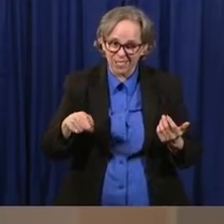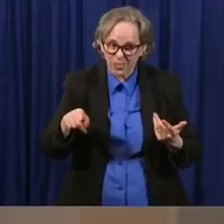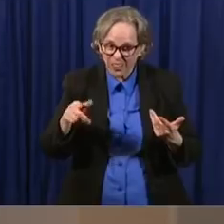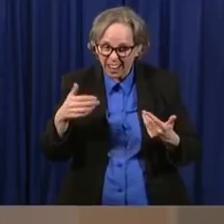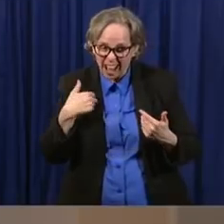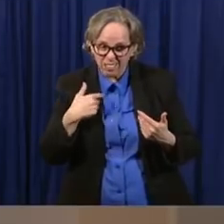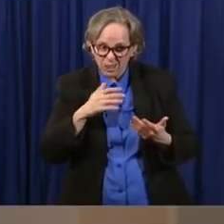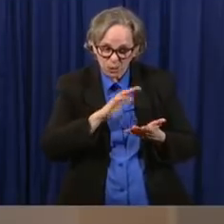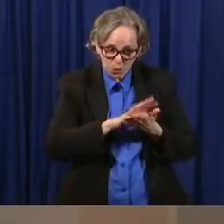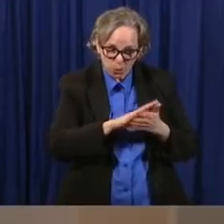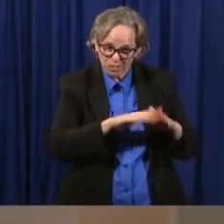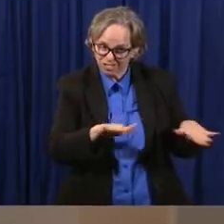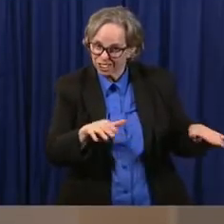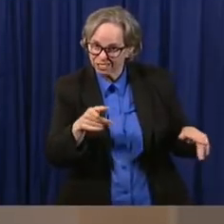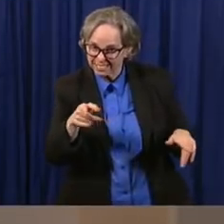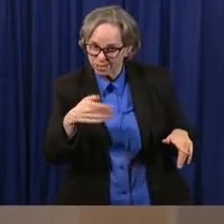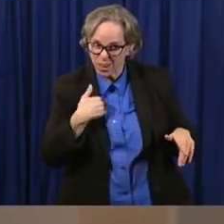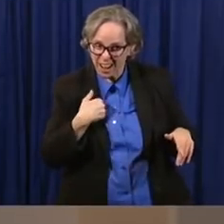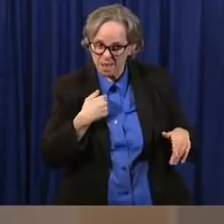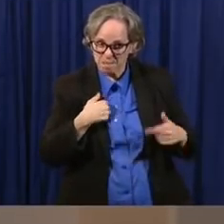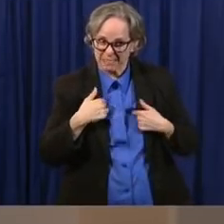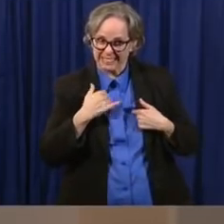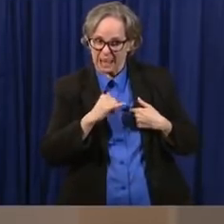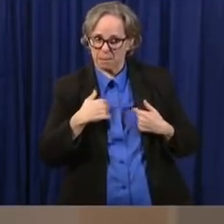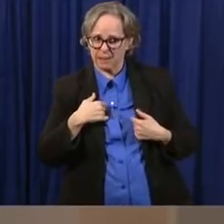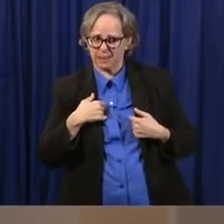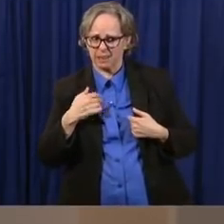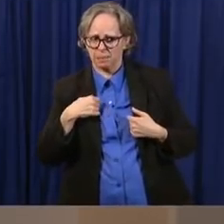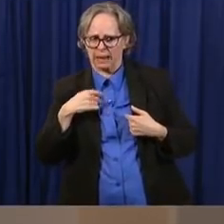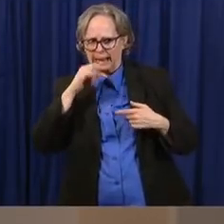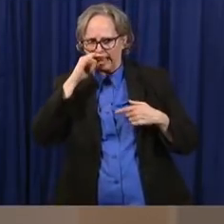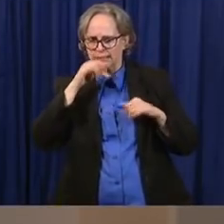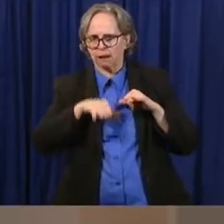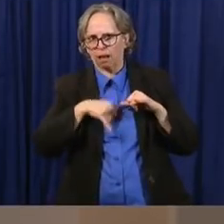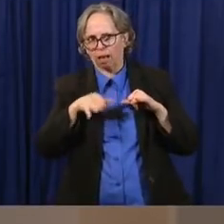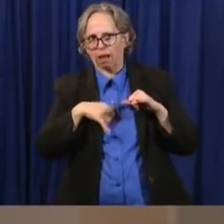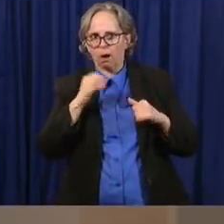like Tina and I do, our children are at home doing,